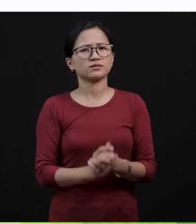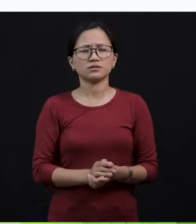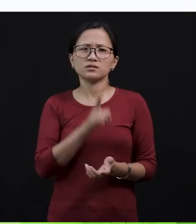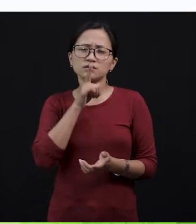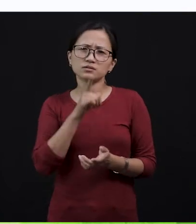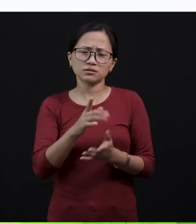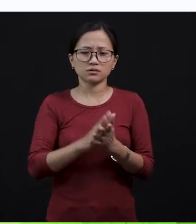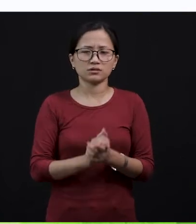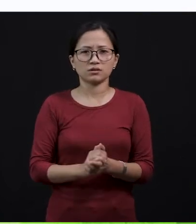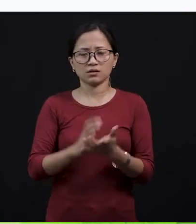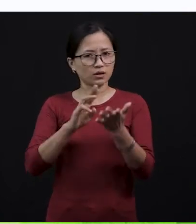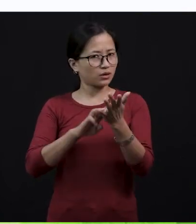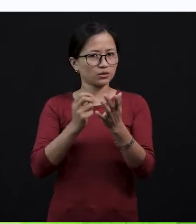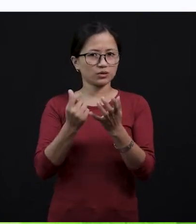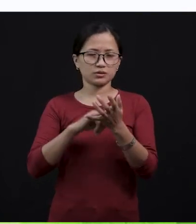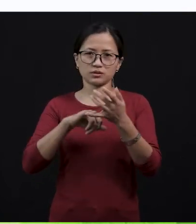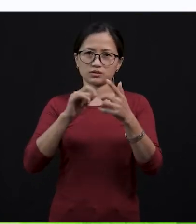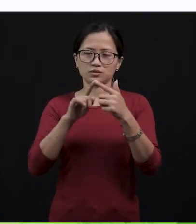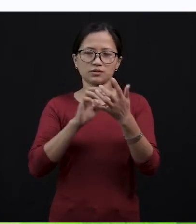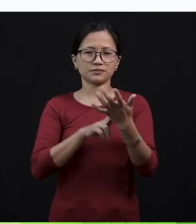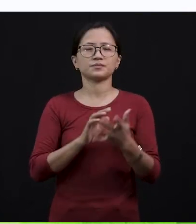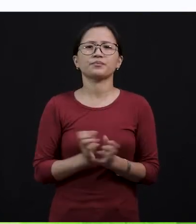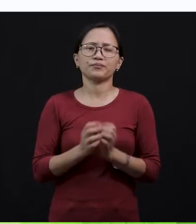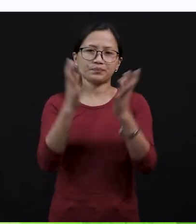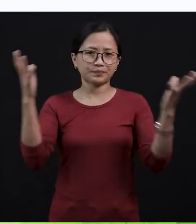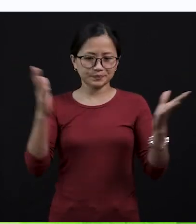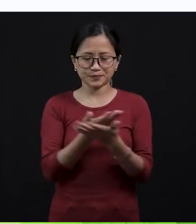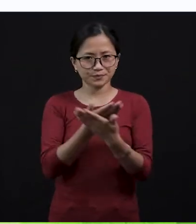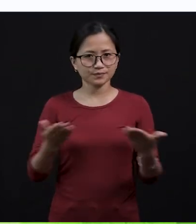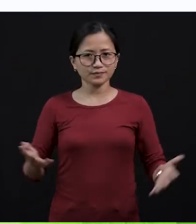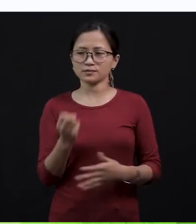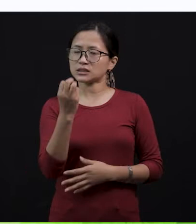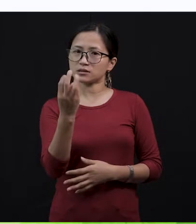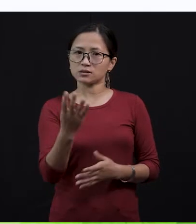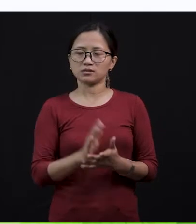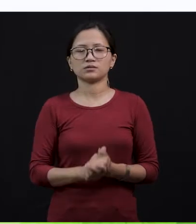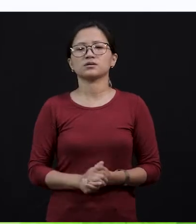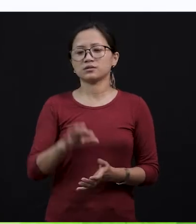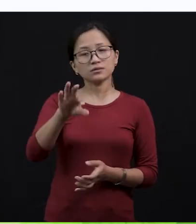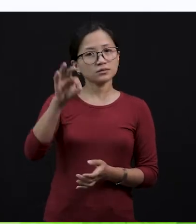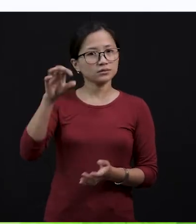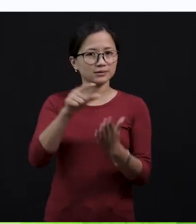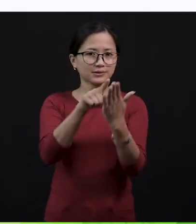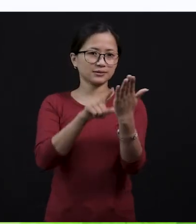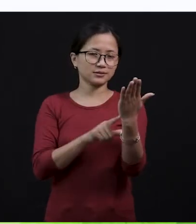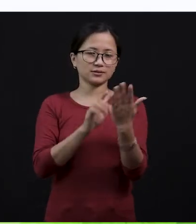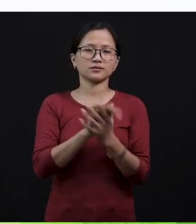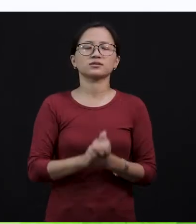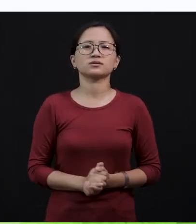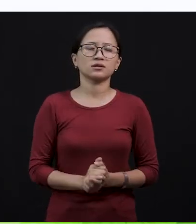a nuisance. And I'm sure you have many things that you can count on that list. For